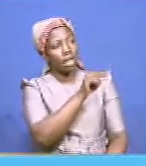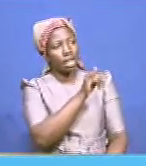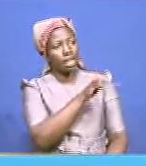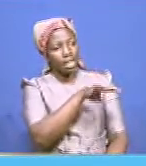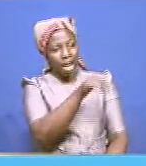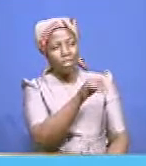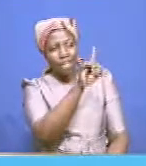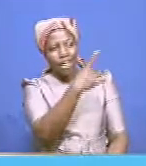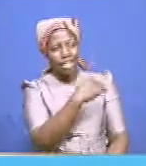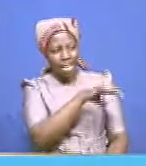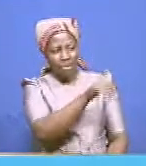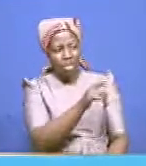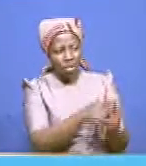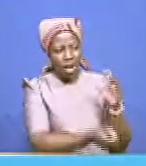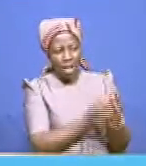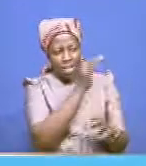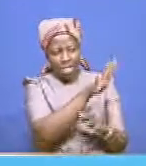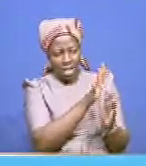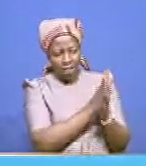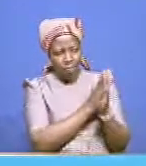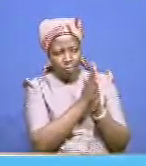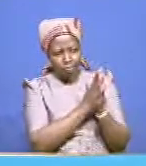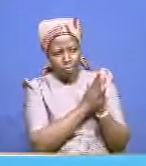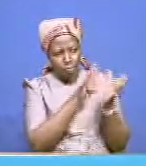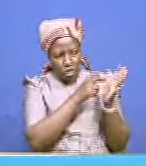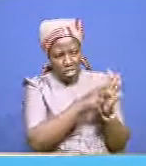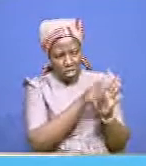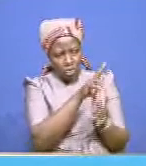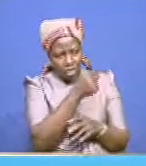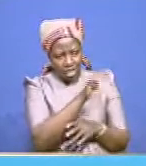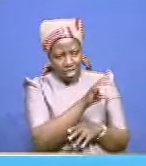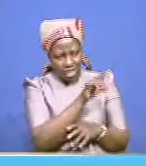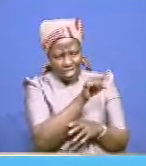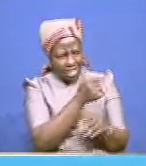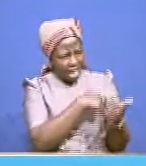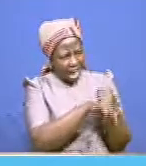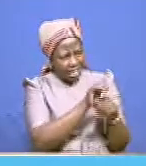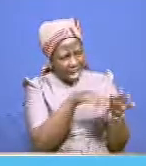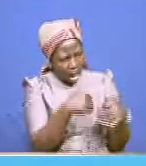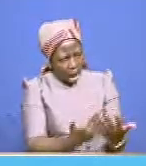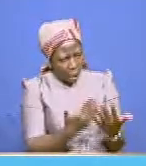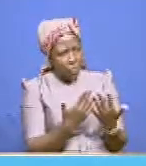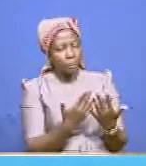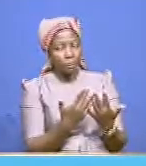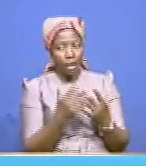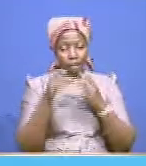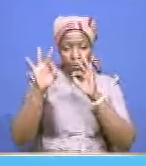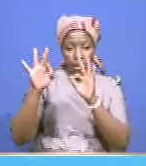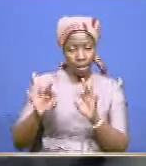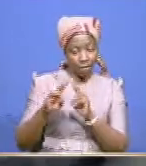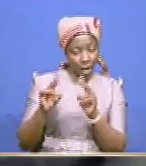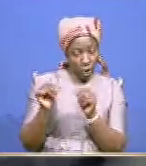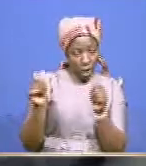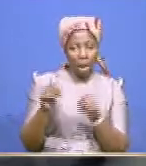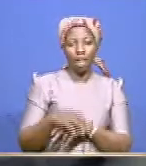county to roll out that ambitious project of universal health. How is it playing out as we speak? Fantastic, very well. Very